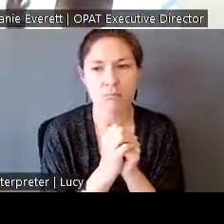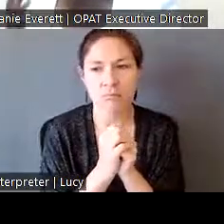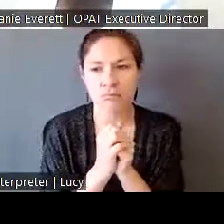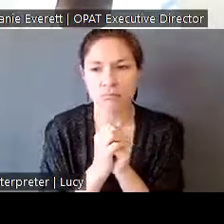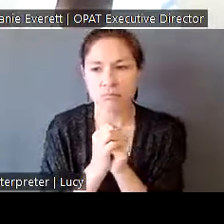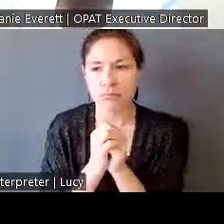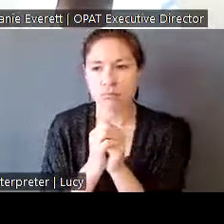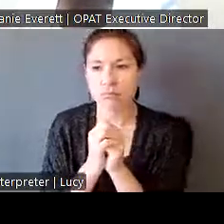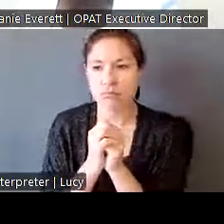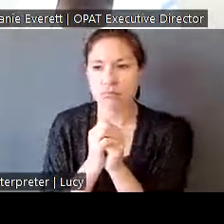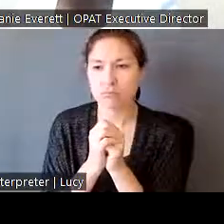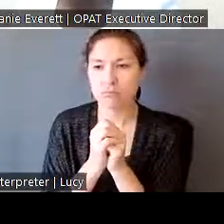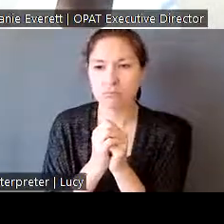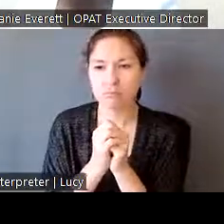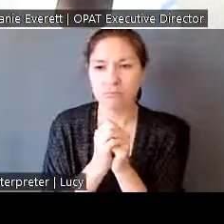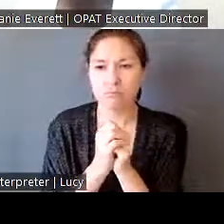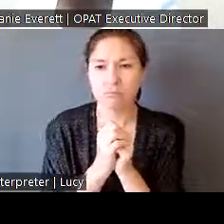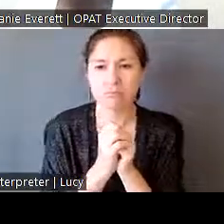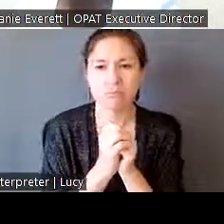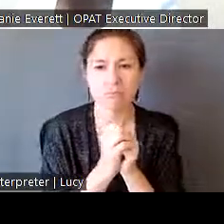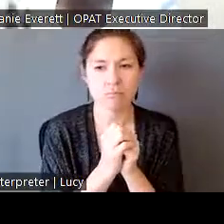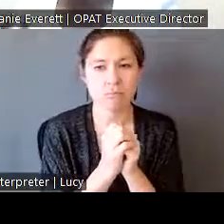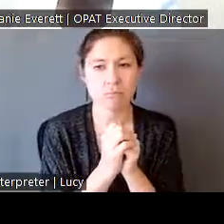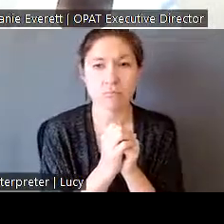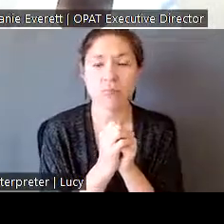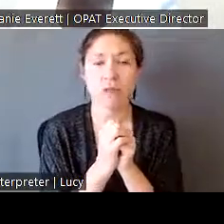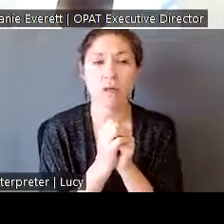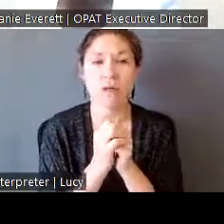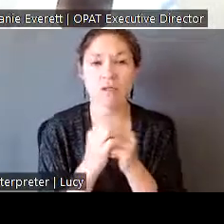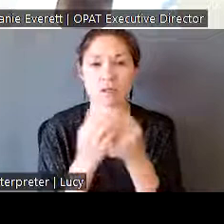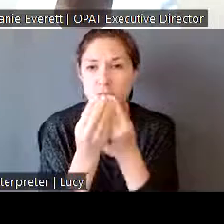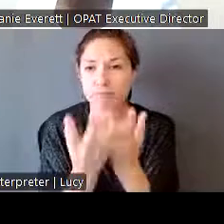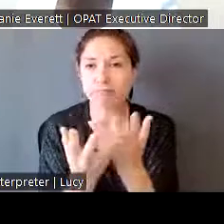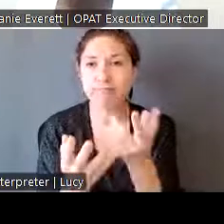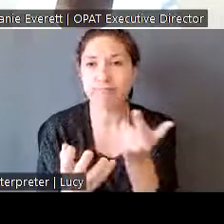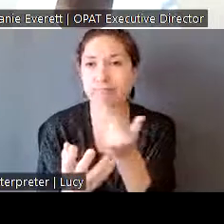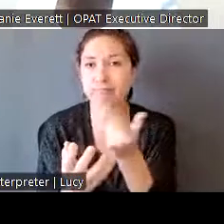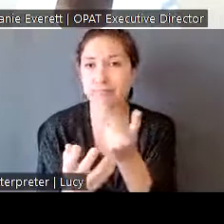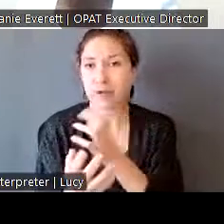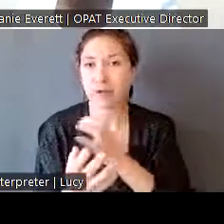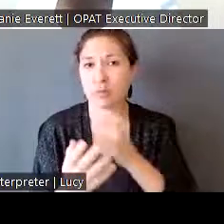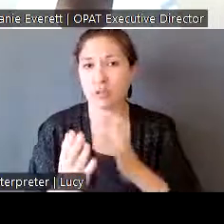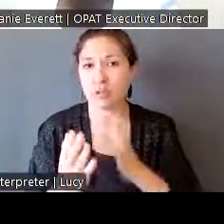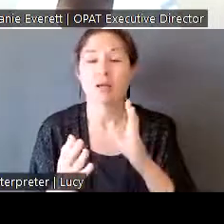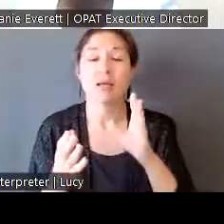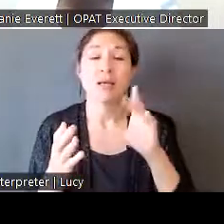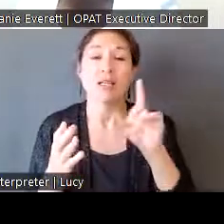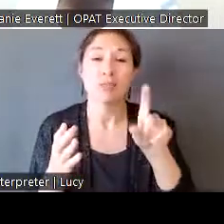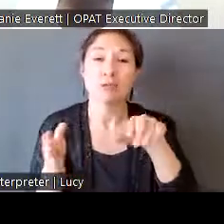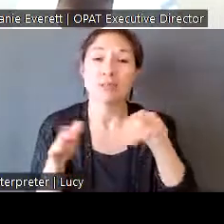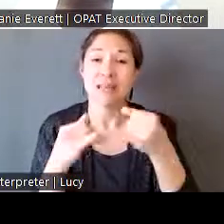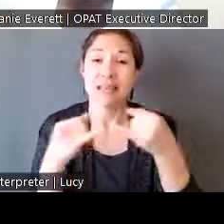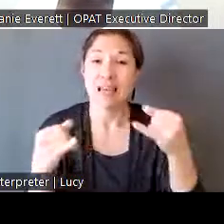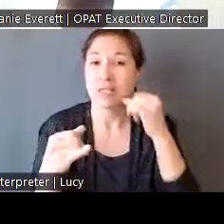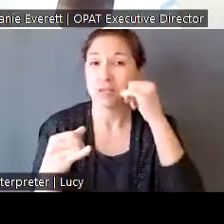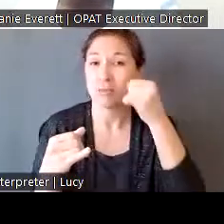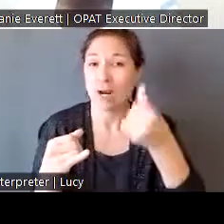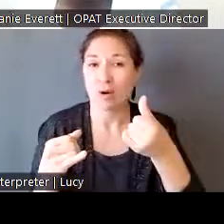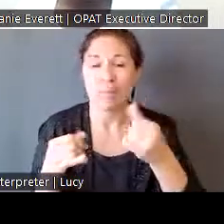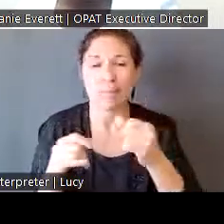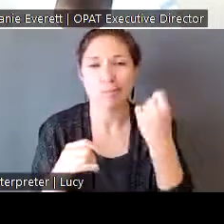the commissioners, so that you did know that that deadline is tomorrow, and then Boston